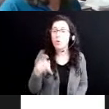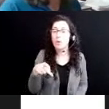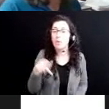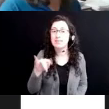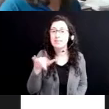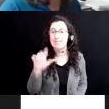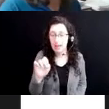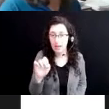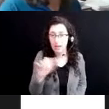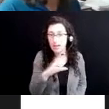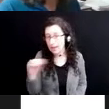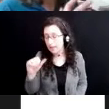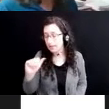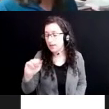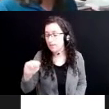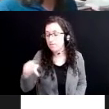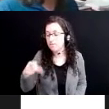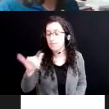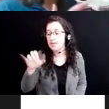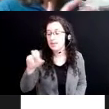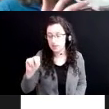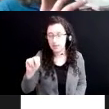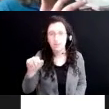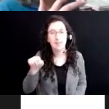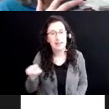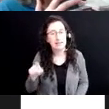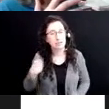ectotherms, and they really need to regulate their